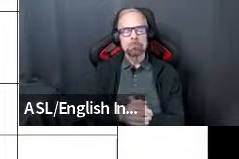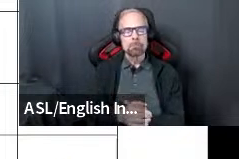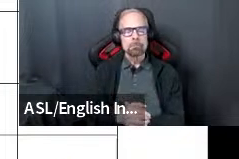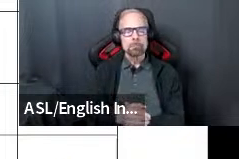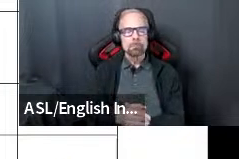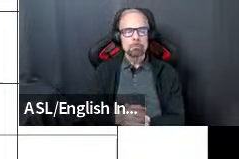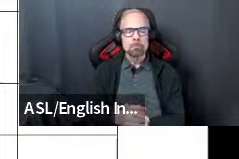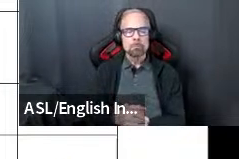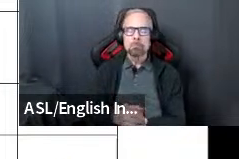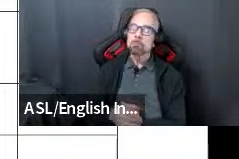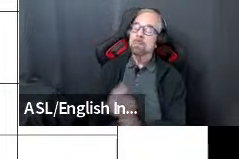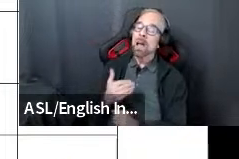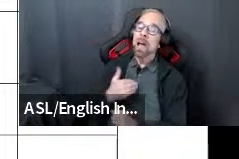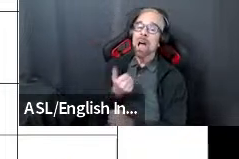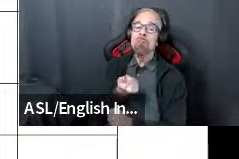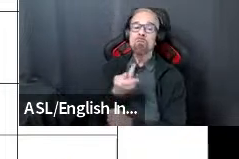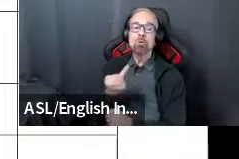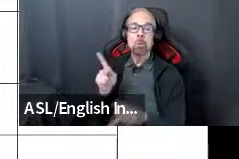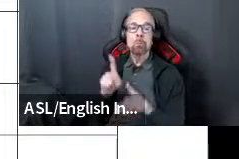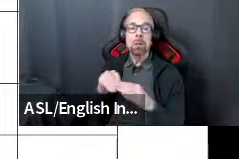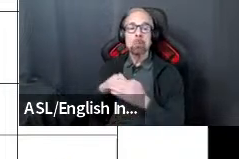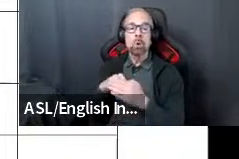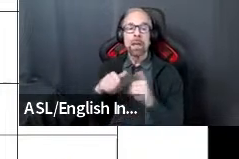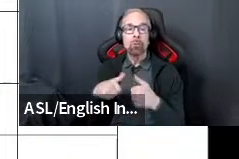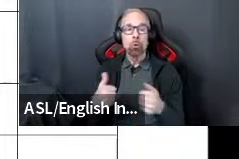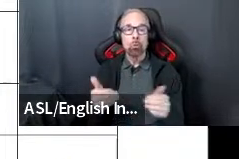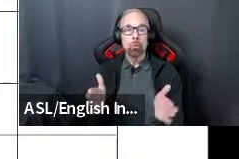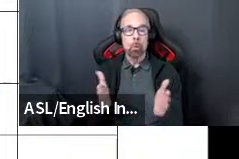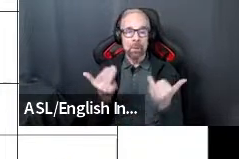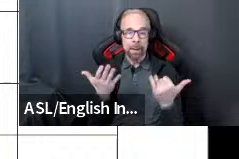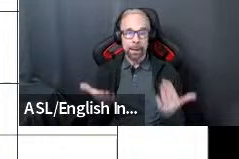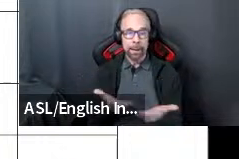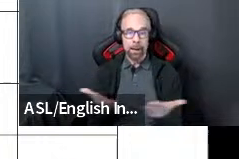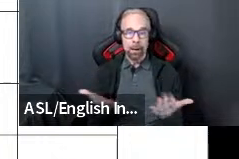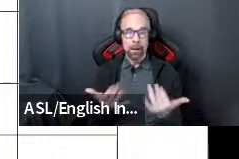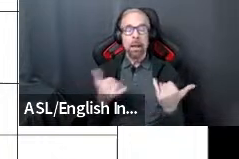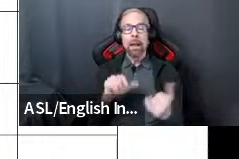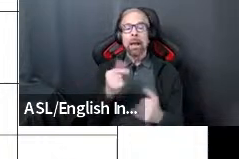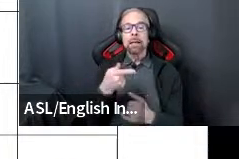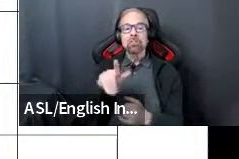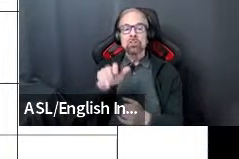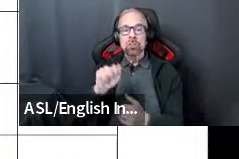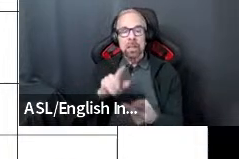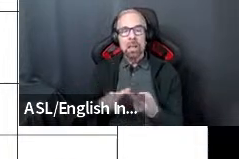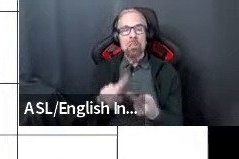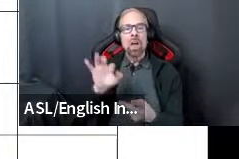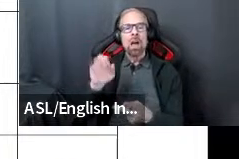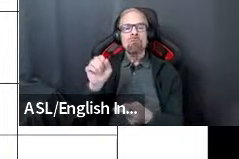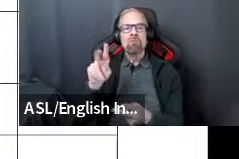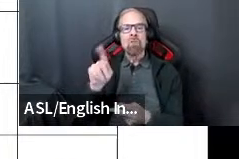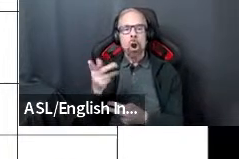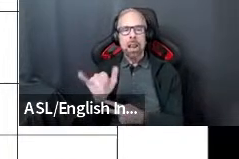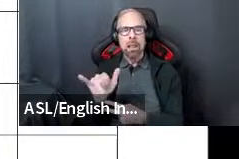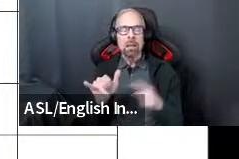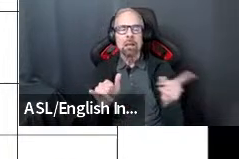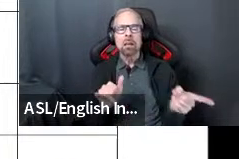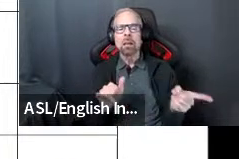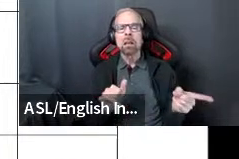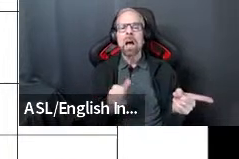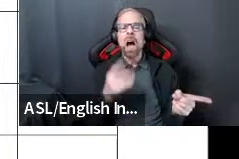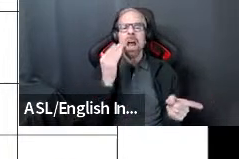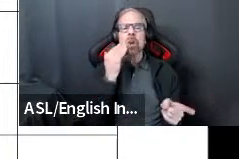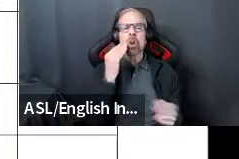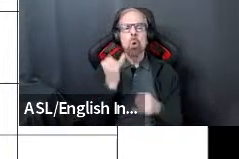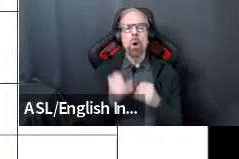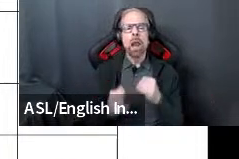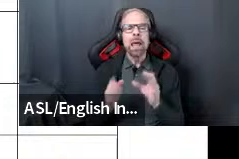So I've got a couple of folks in the room. I'm gonna go Janie, then Farley. So I just know at our last meeting, we had